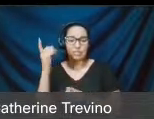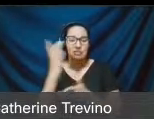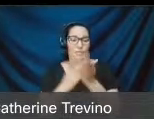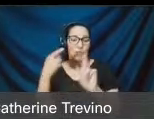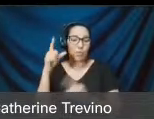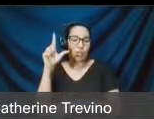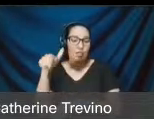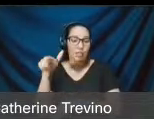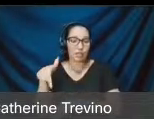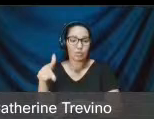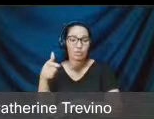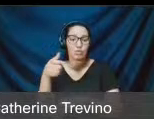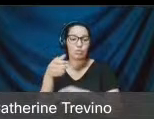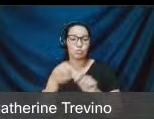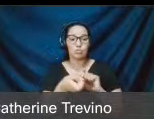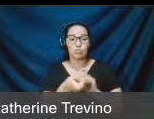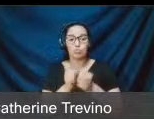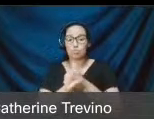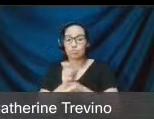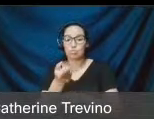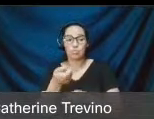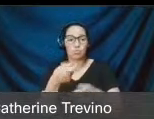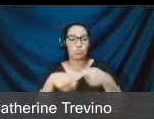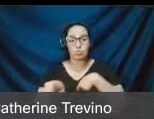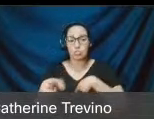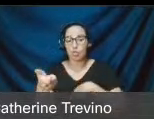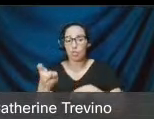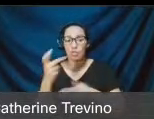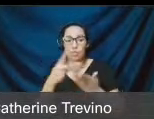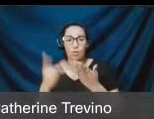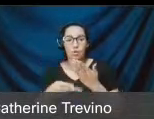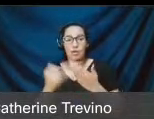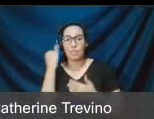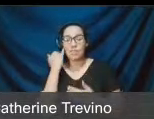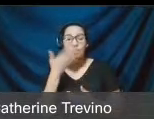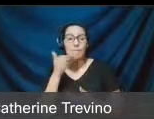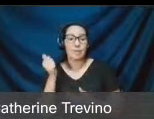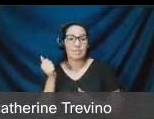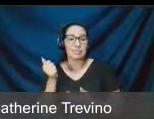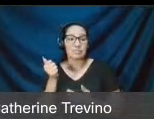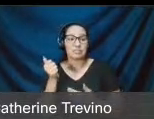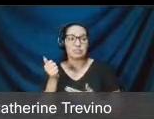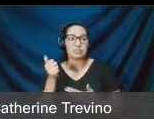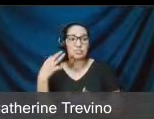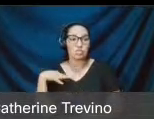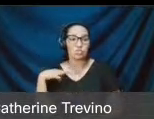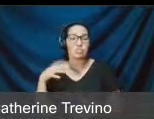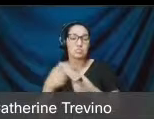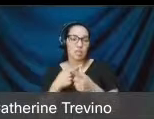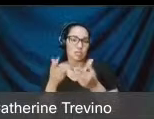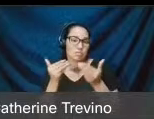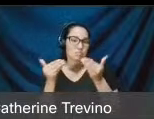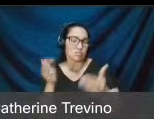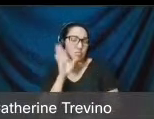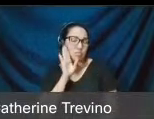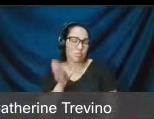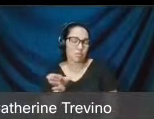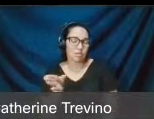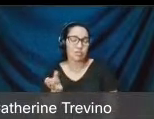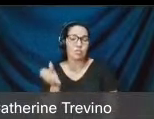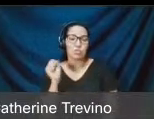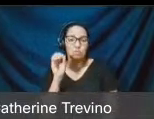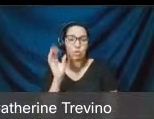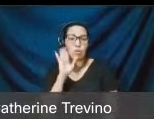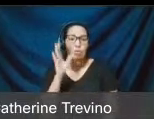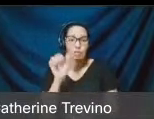having to transition to something else if we think it's in the best interest. But again, we will be working